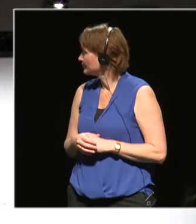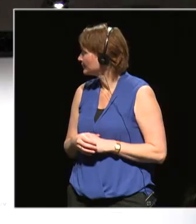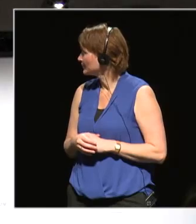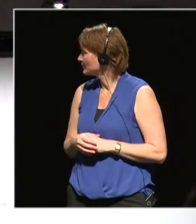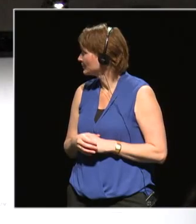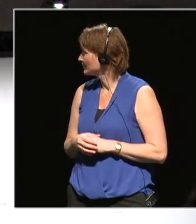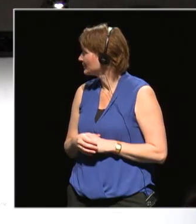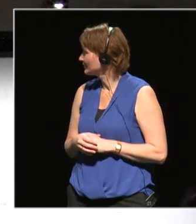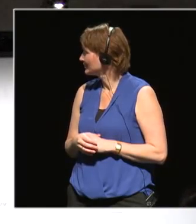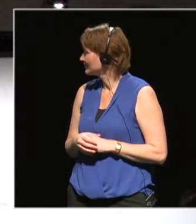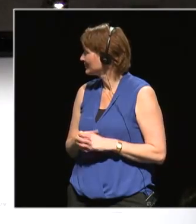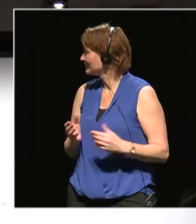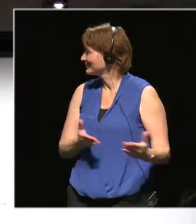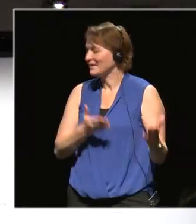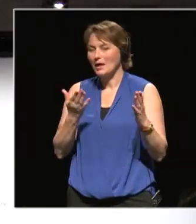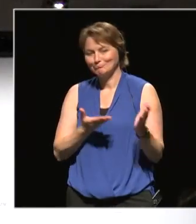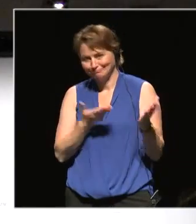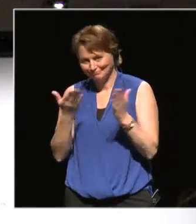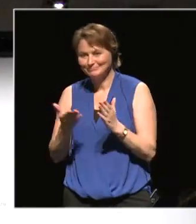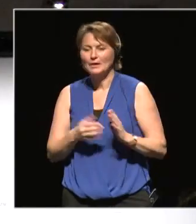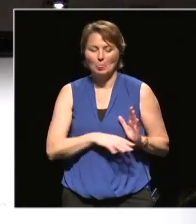It's been appropriated by a developed country, probably.